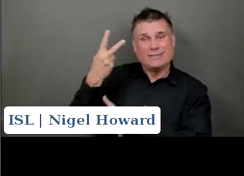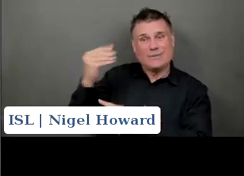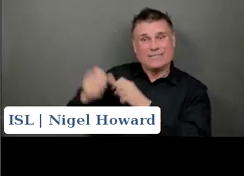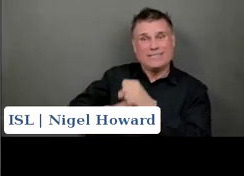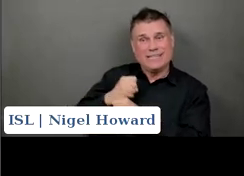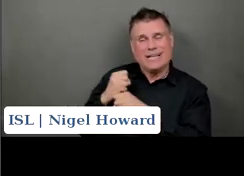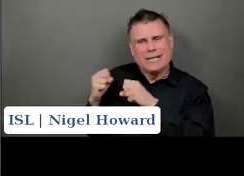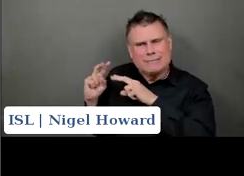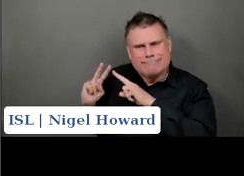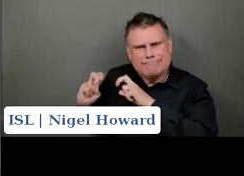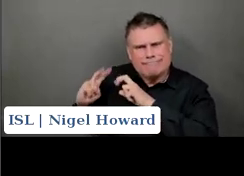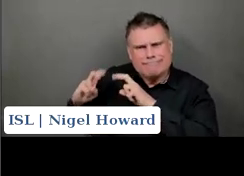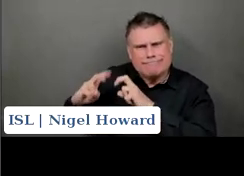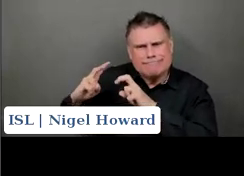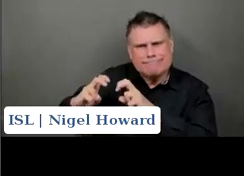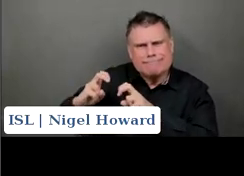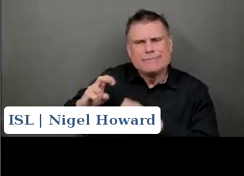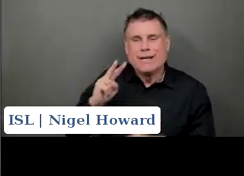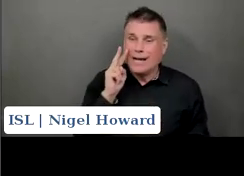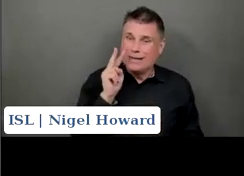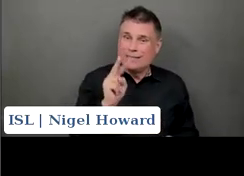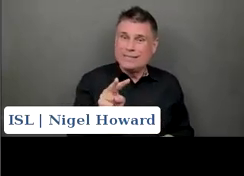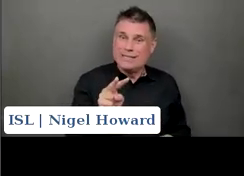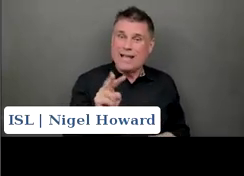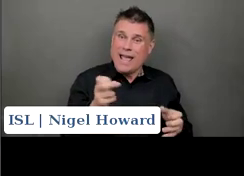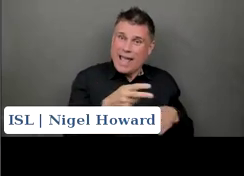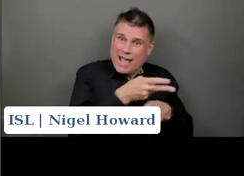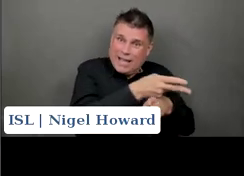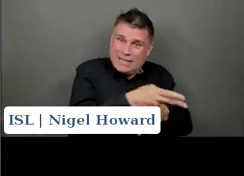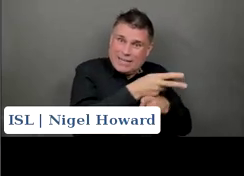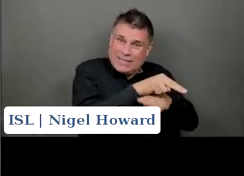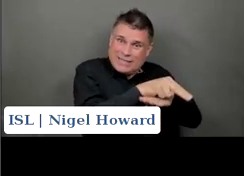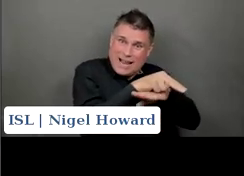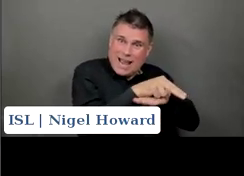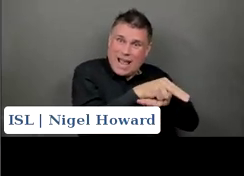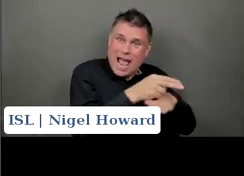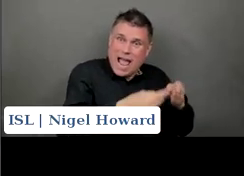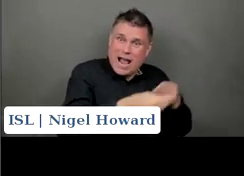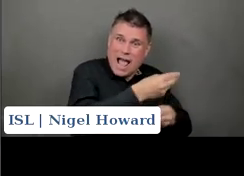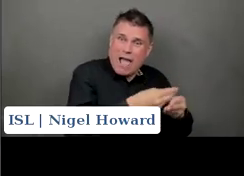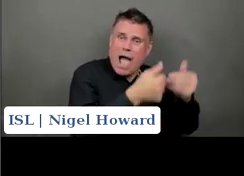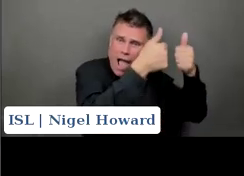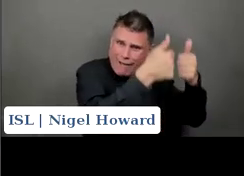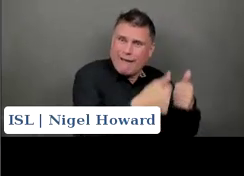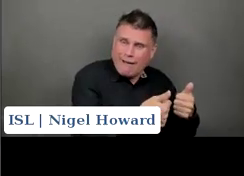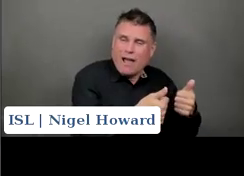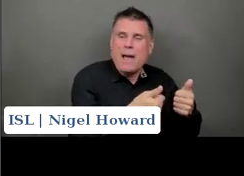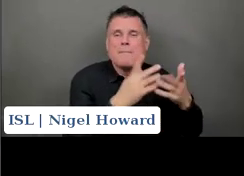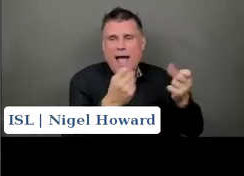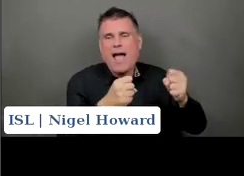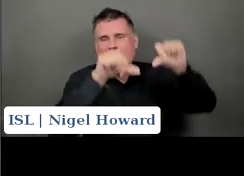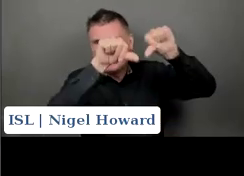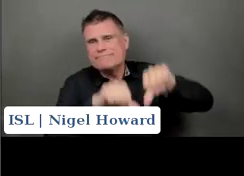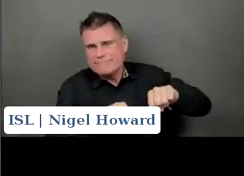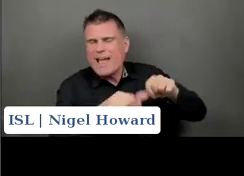function and in the care economy, what strengths they have, what weaknesses they have. And we've done this also for a few other